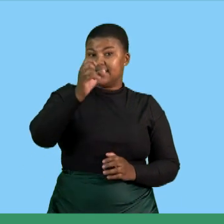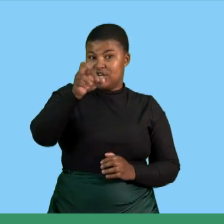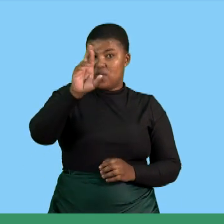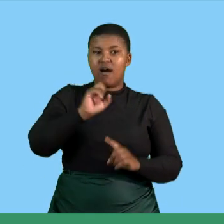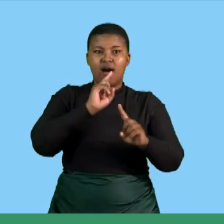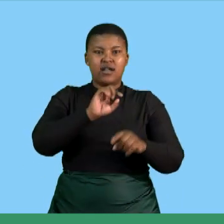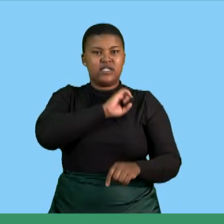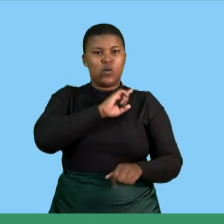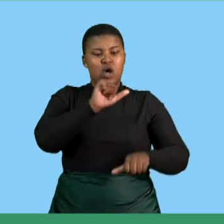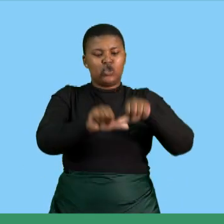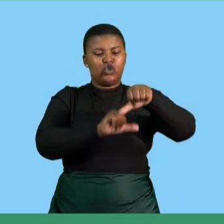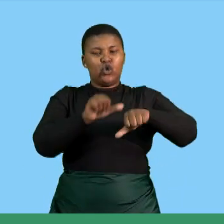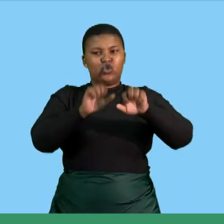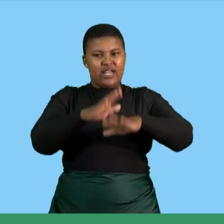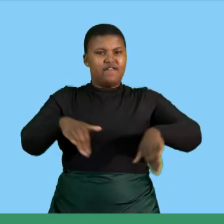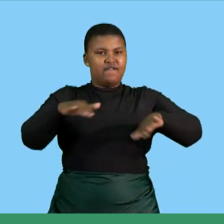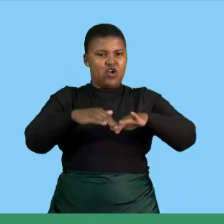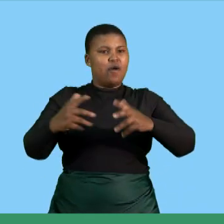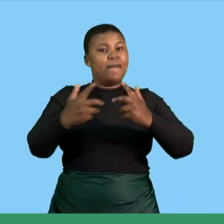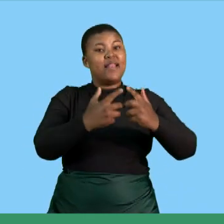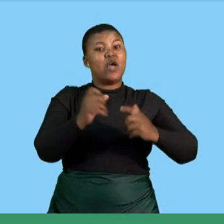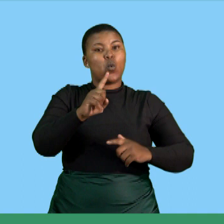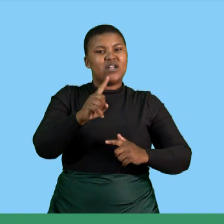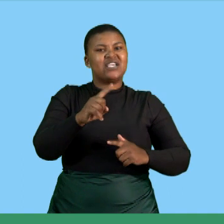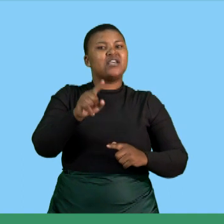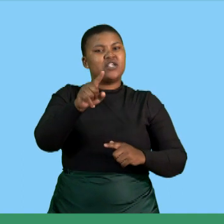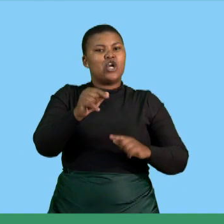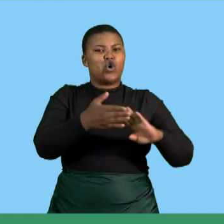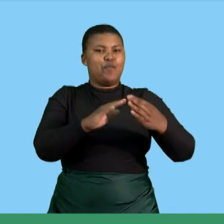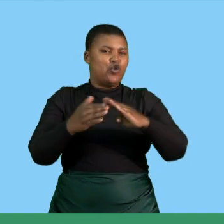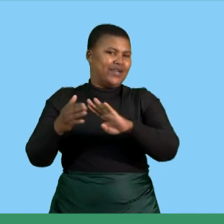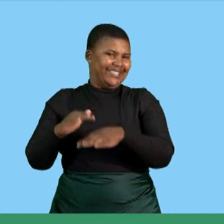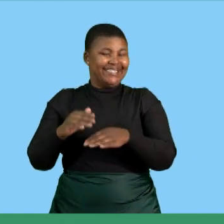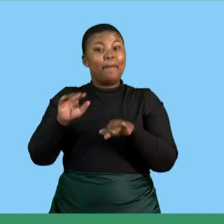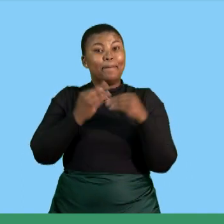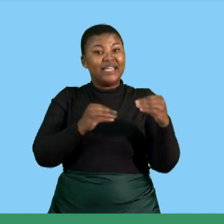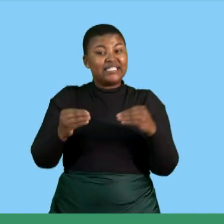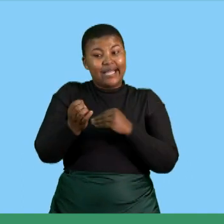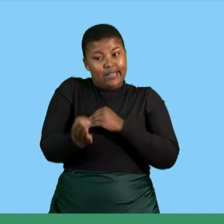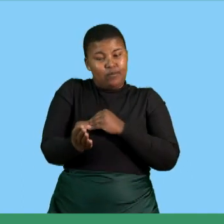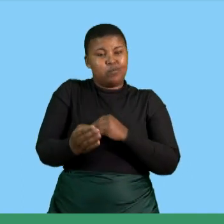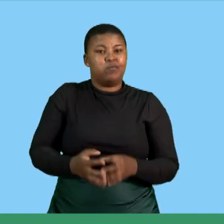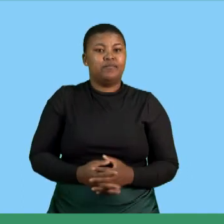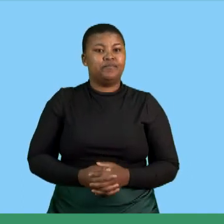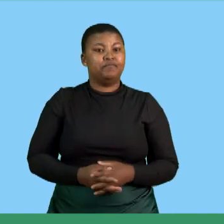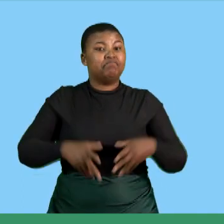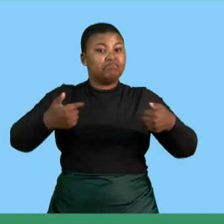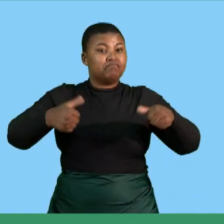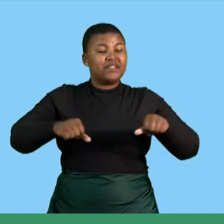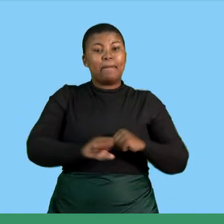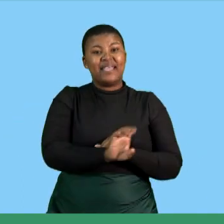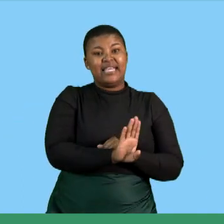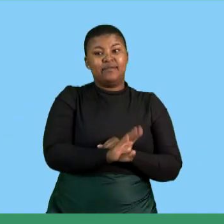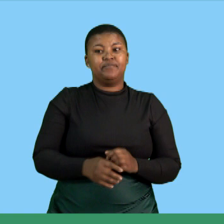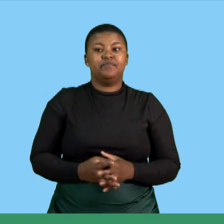social environment refers to the society in which a business operates. Okay, so let's move on to our B